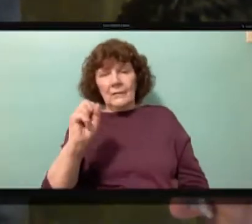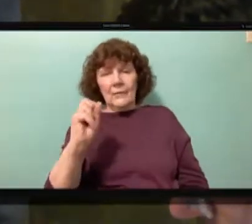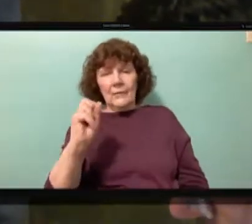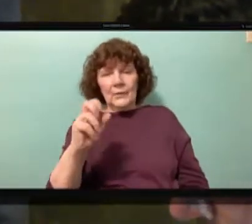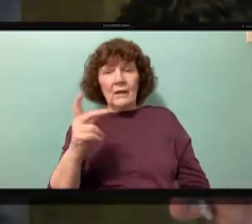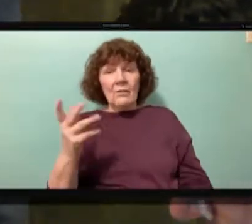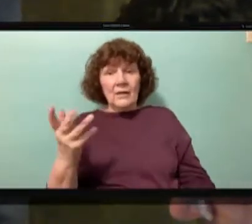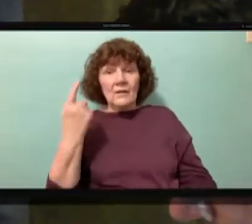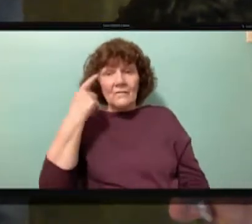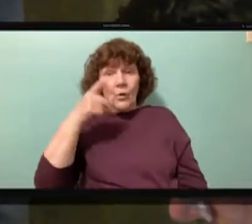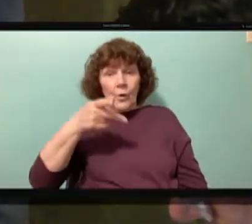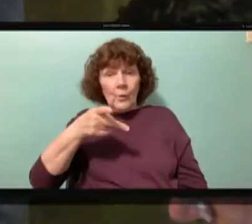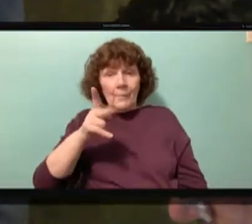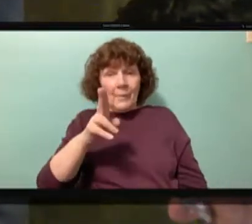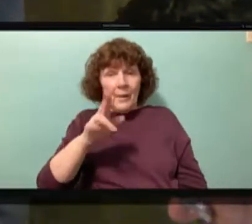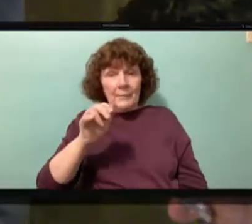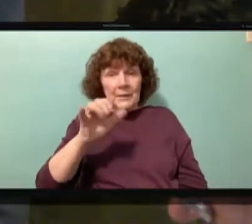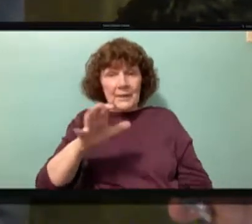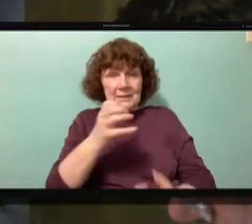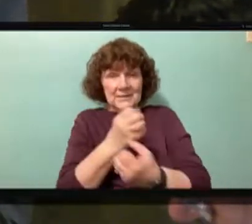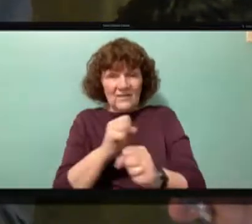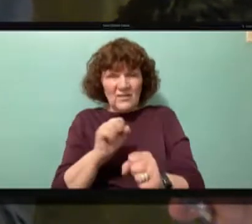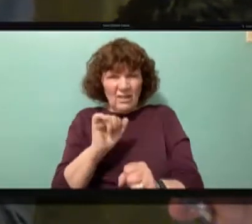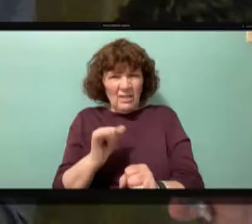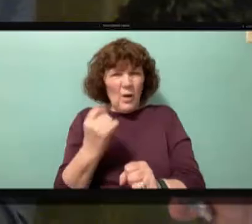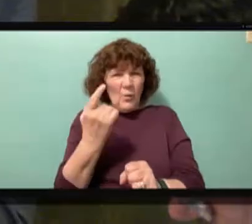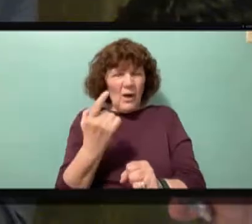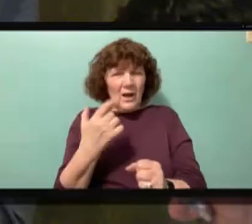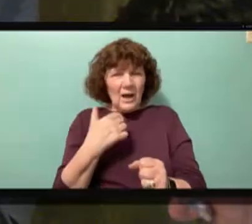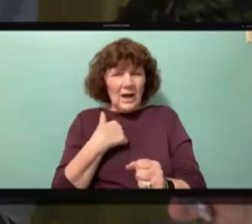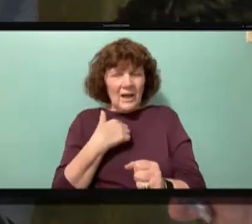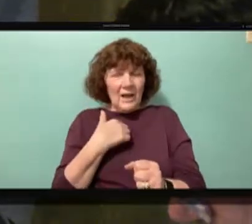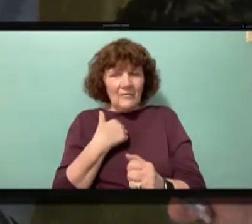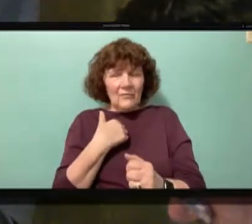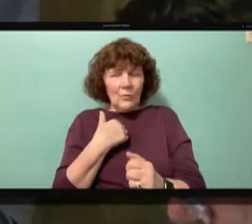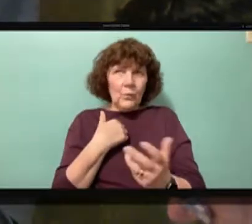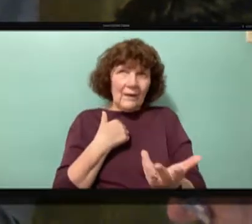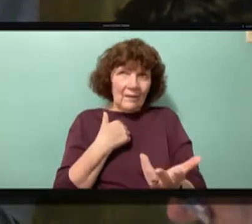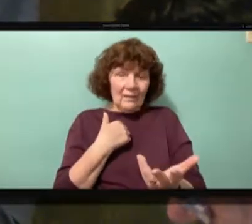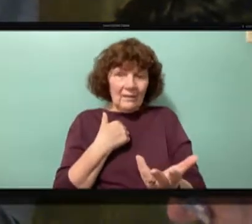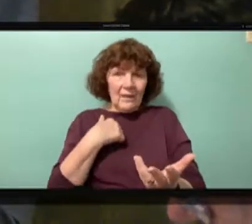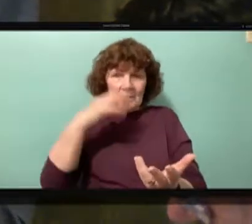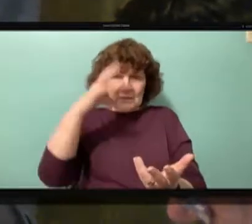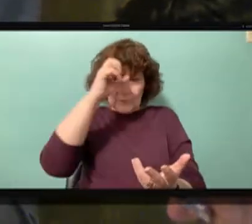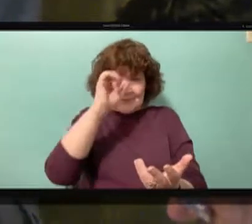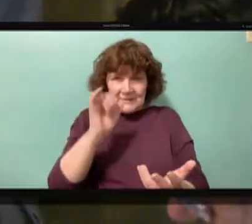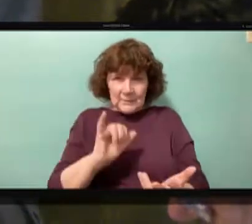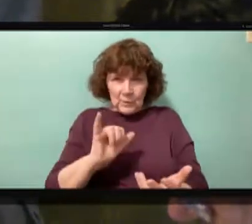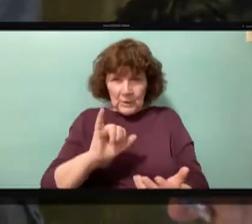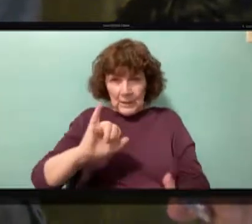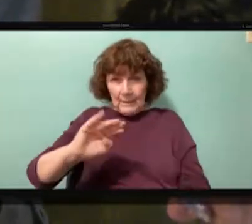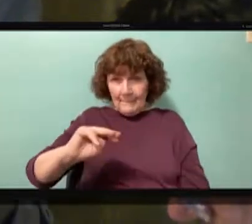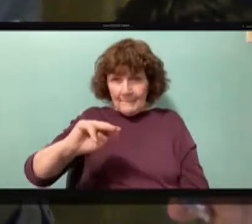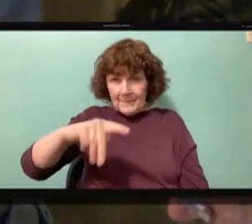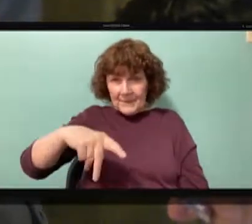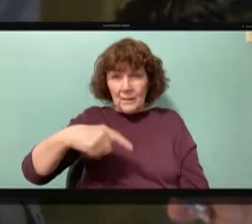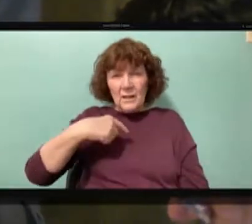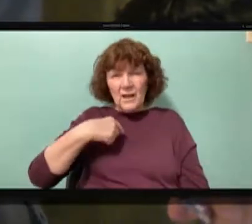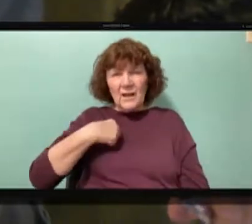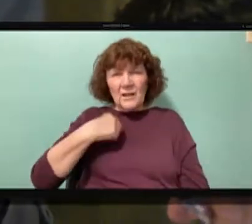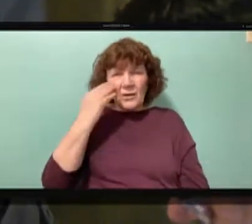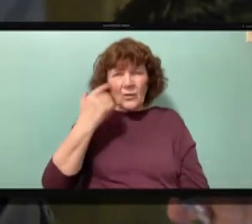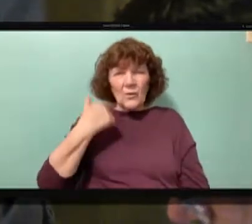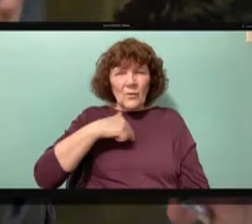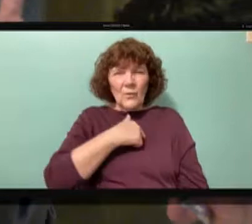public safety, so that's the one where I kind of have, because, and I assume it's similar to IMP where we have, I know, like we had this with